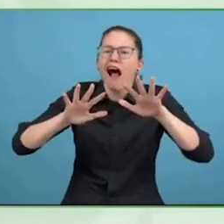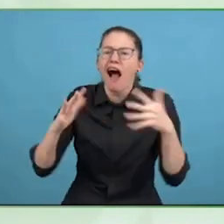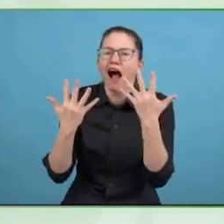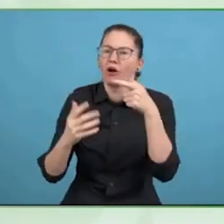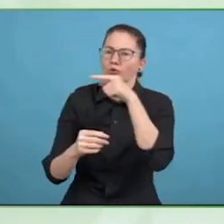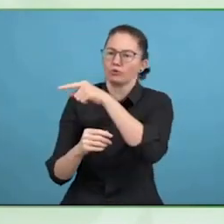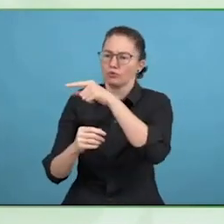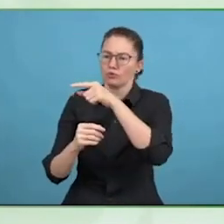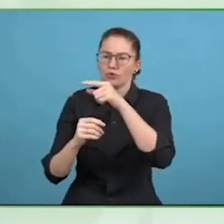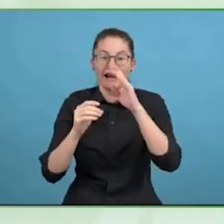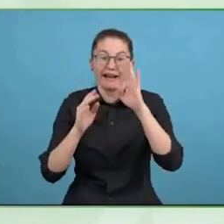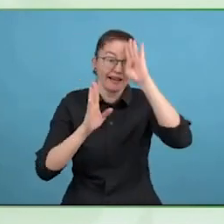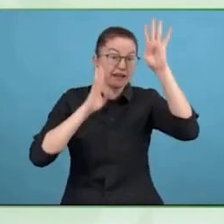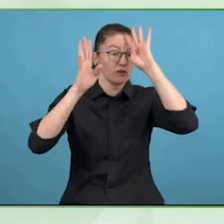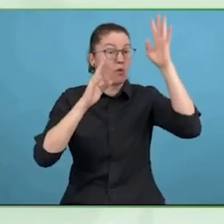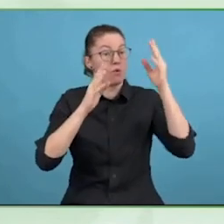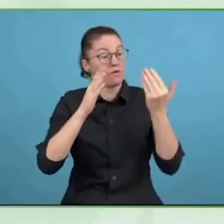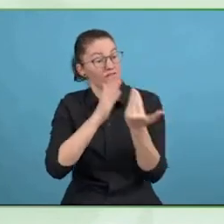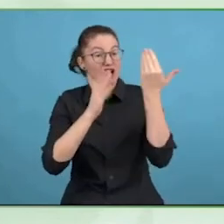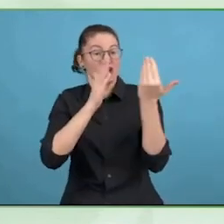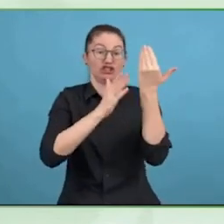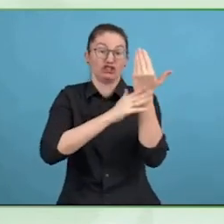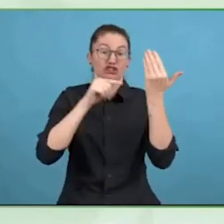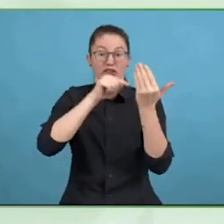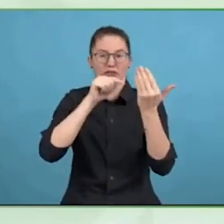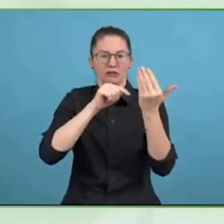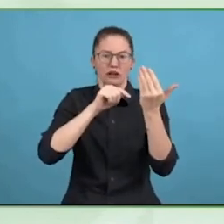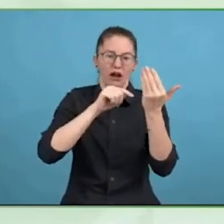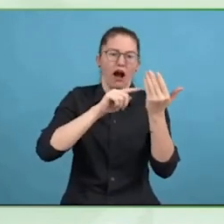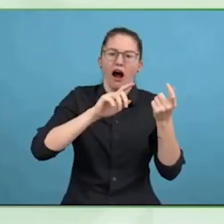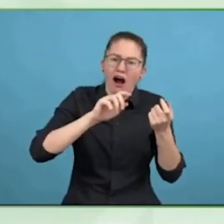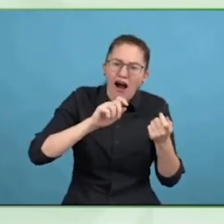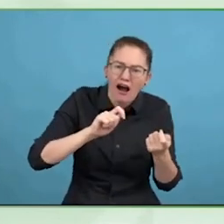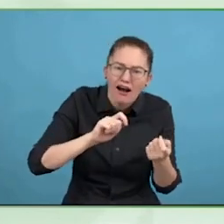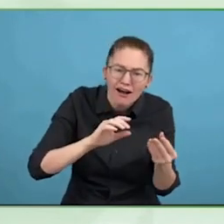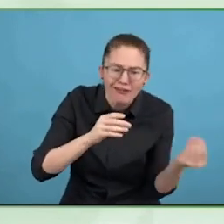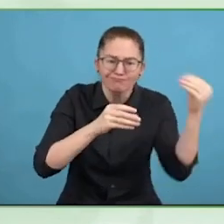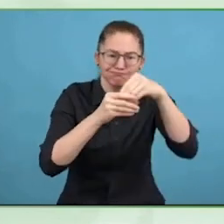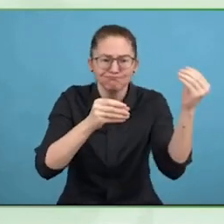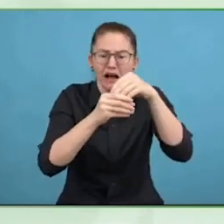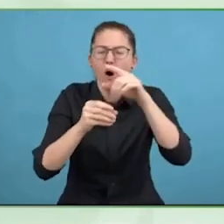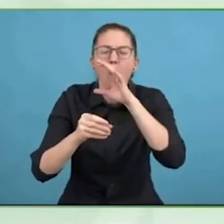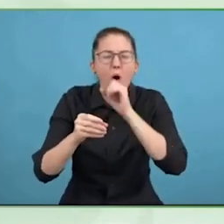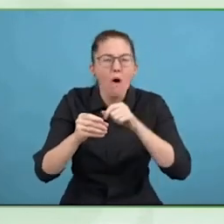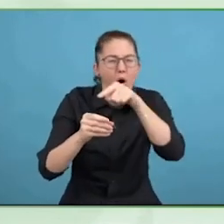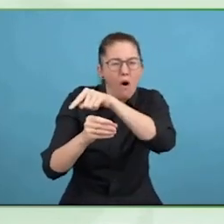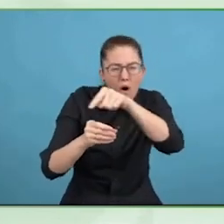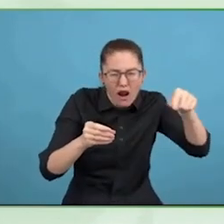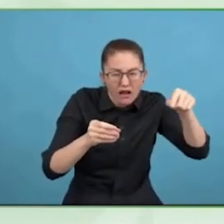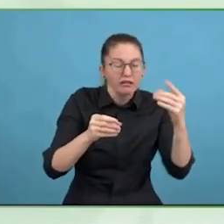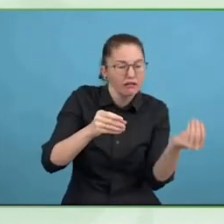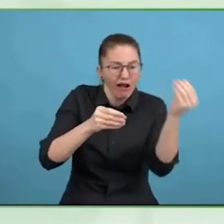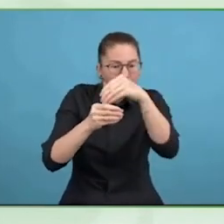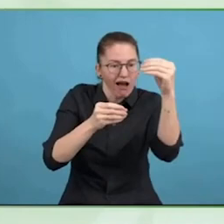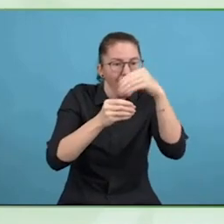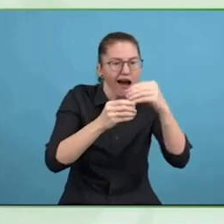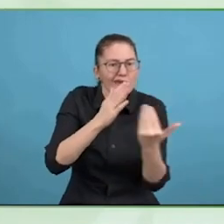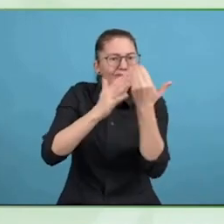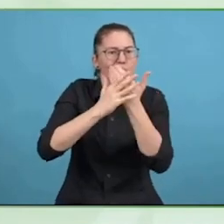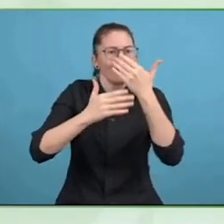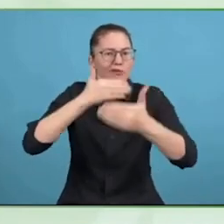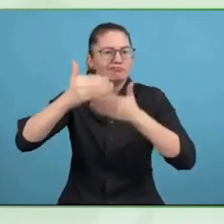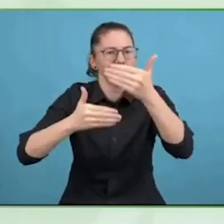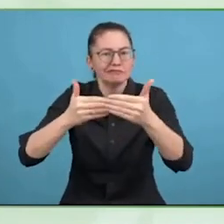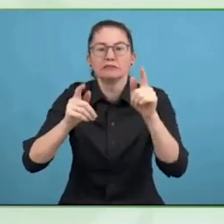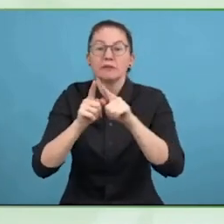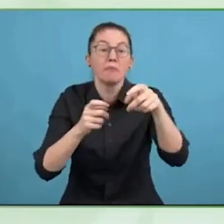so often if you have a huge innovation, particularly huge institution, like a state institution, and you add innovation, sometimes